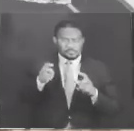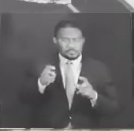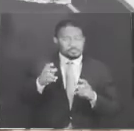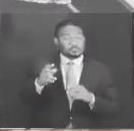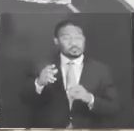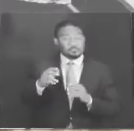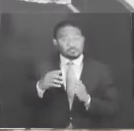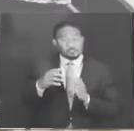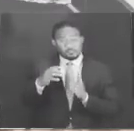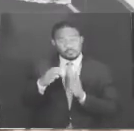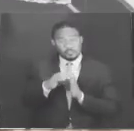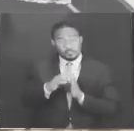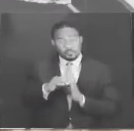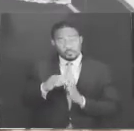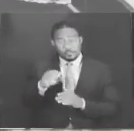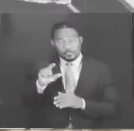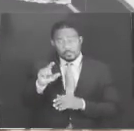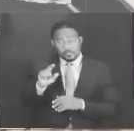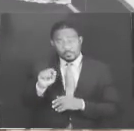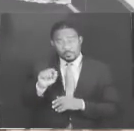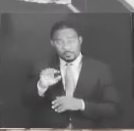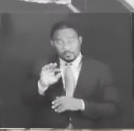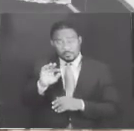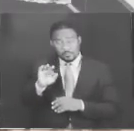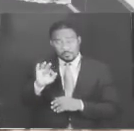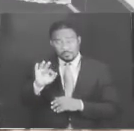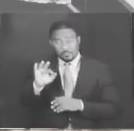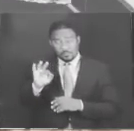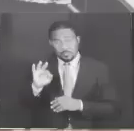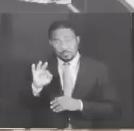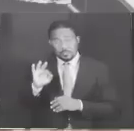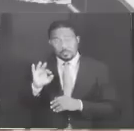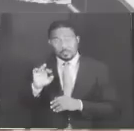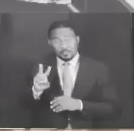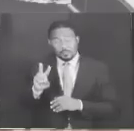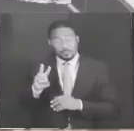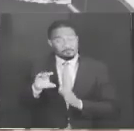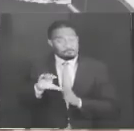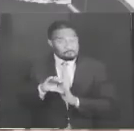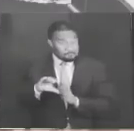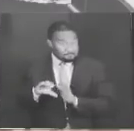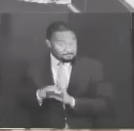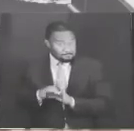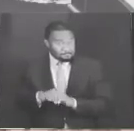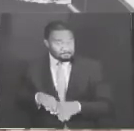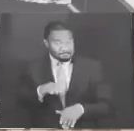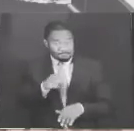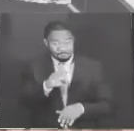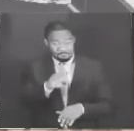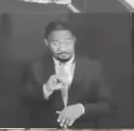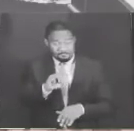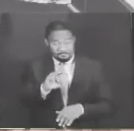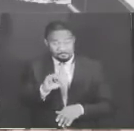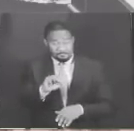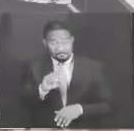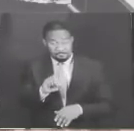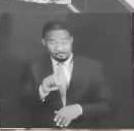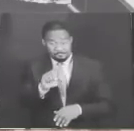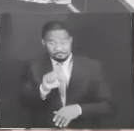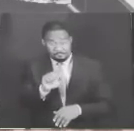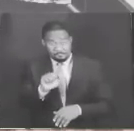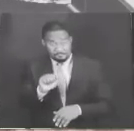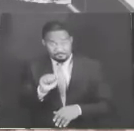of the 1992 Constitution. It is well established that metropolitan, municipal, and